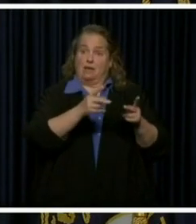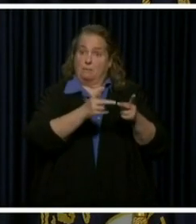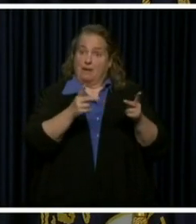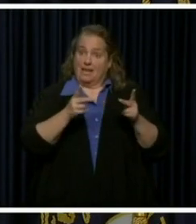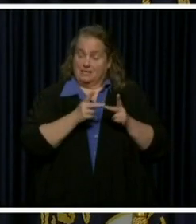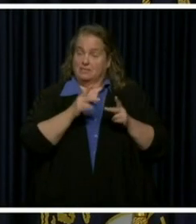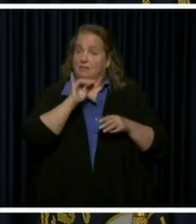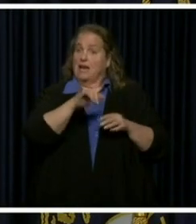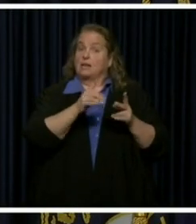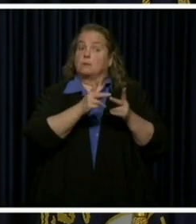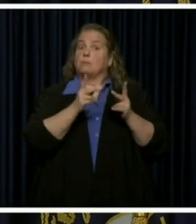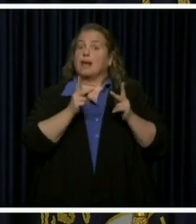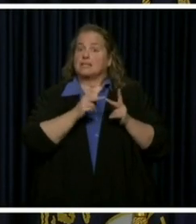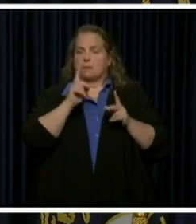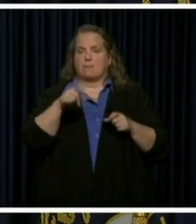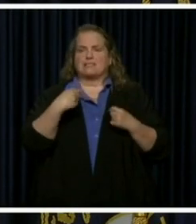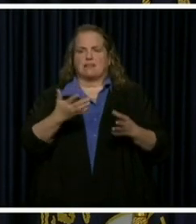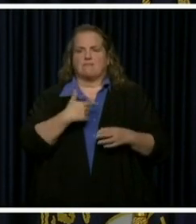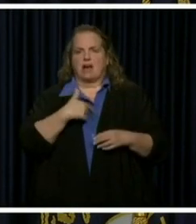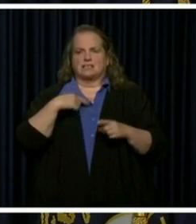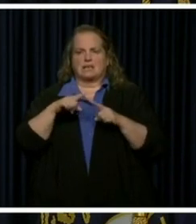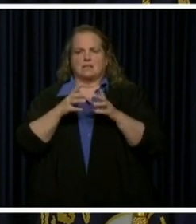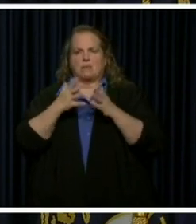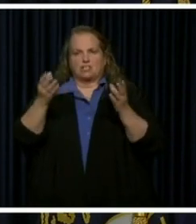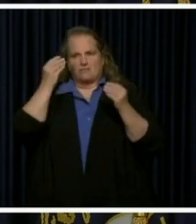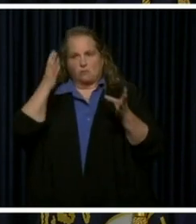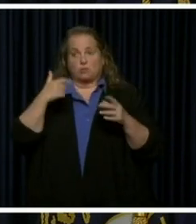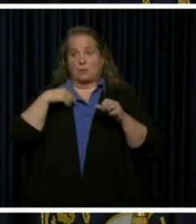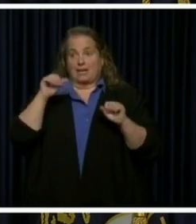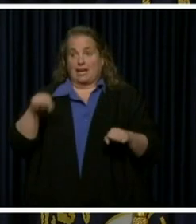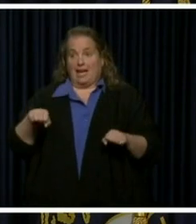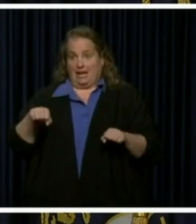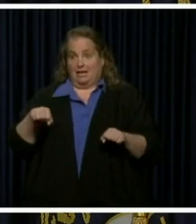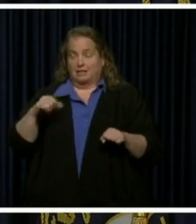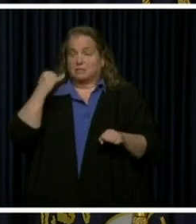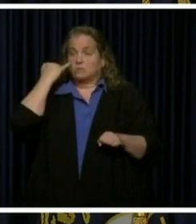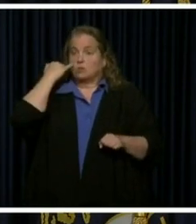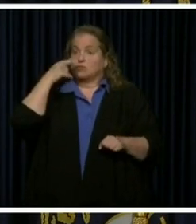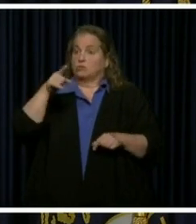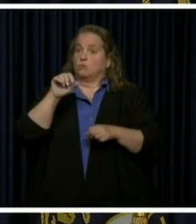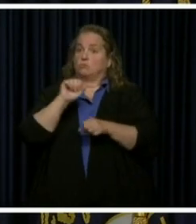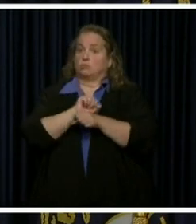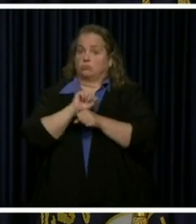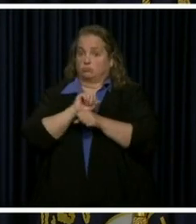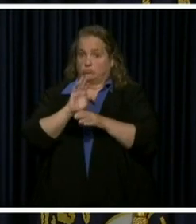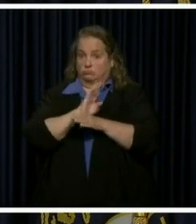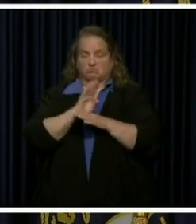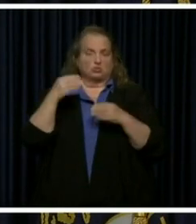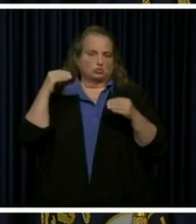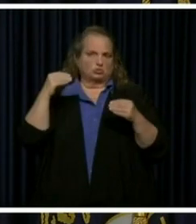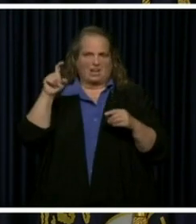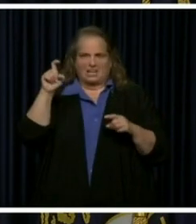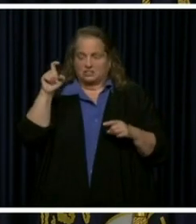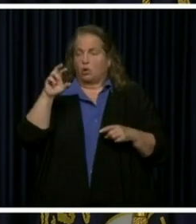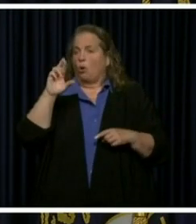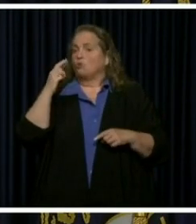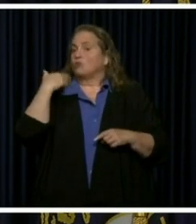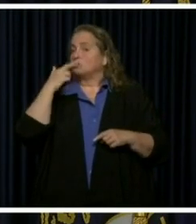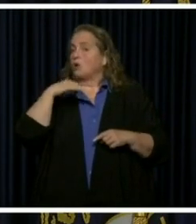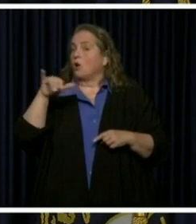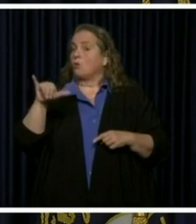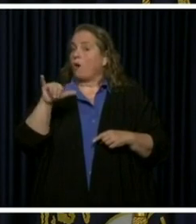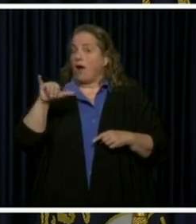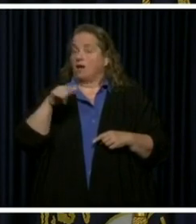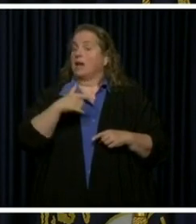much information as they can so we can reach out to people. If we have to put out there that in store X or in restaurant Y, we